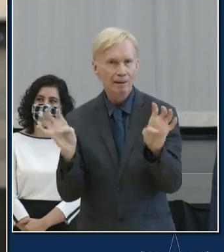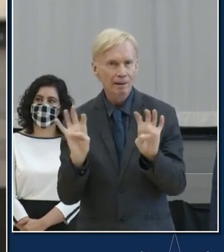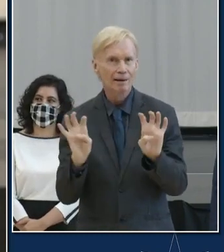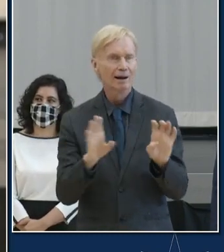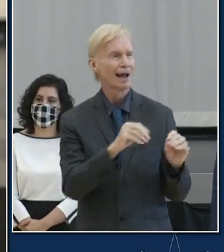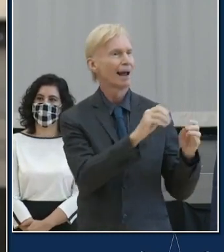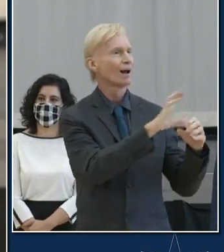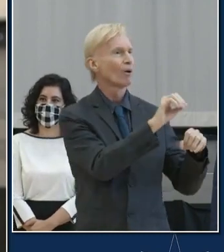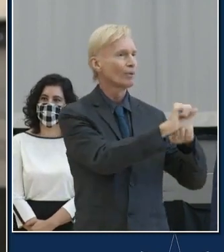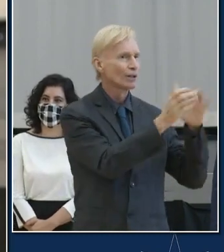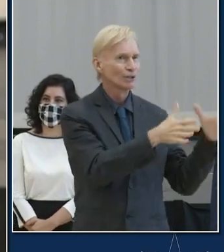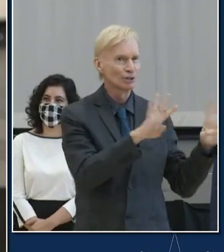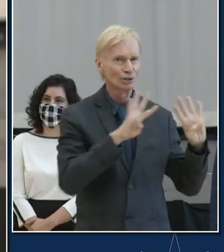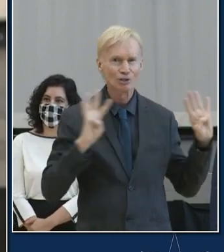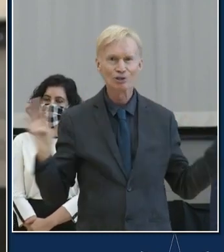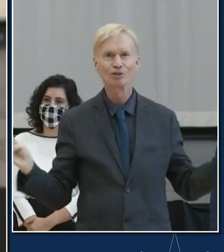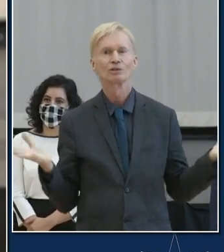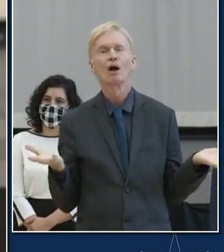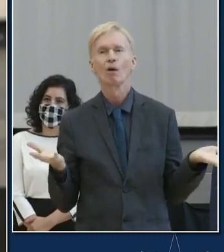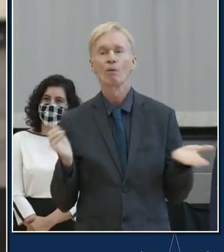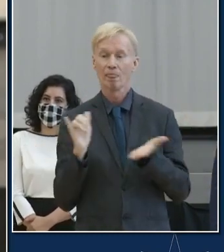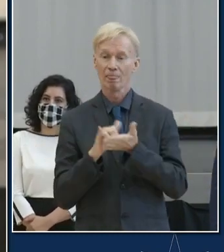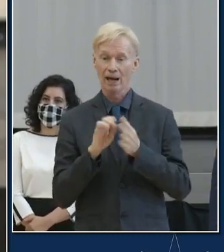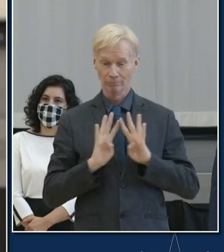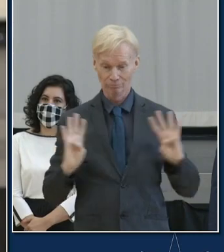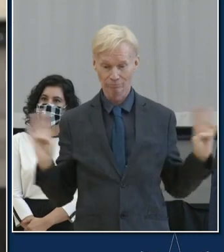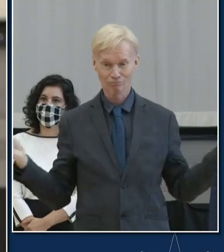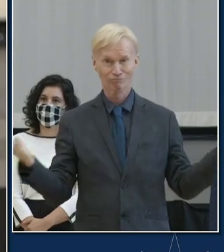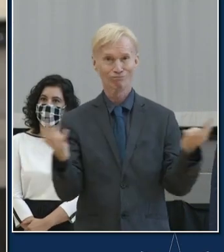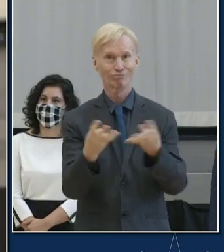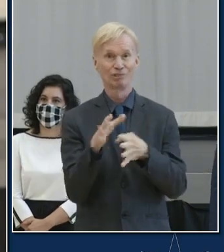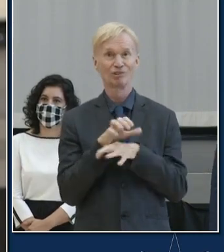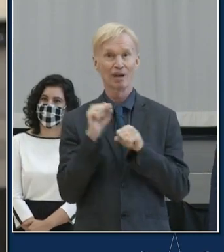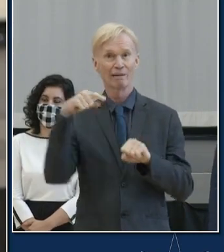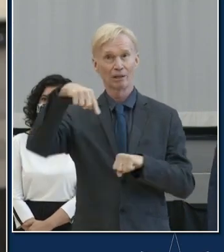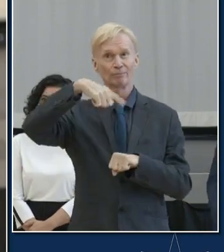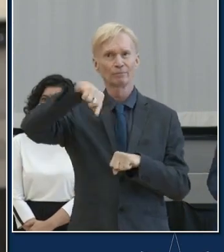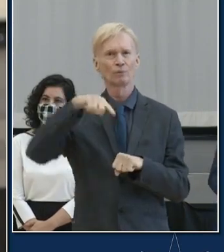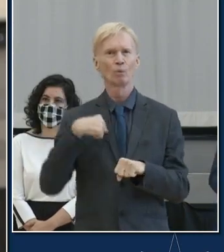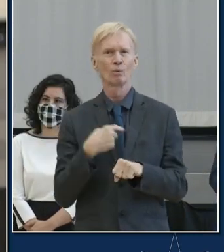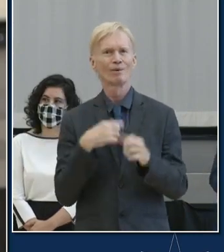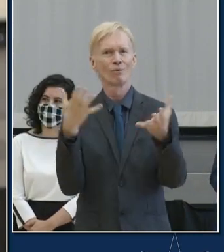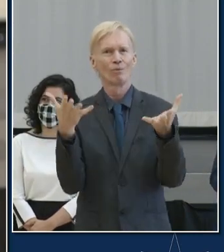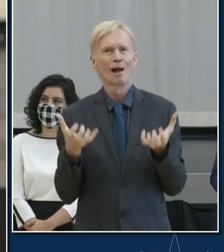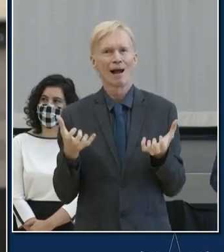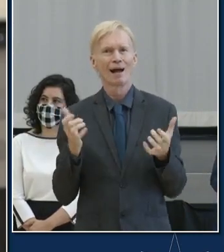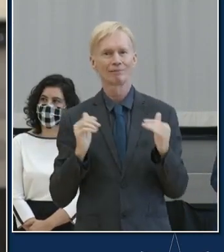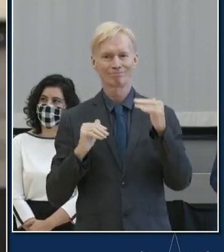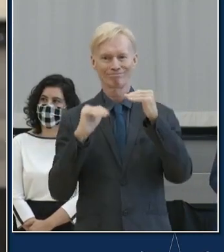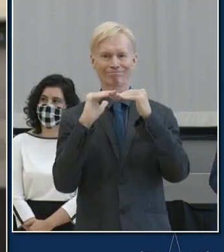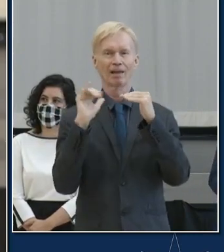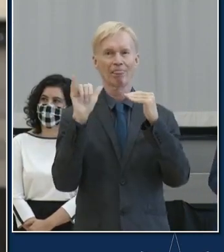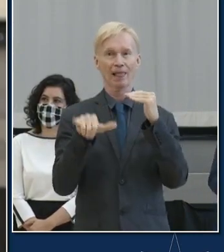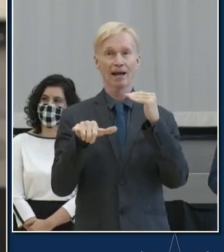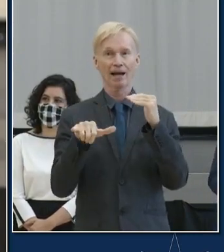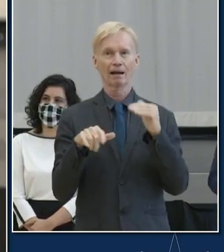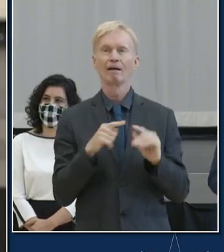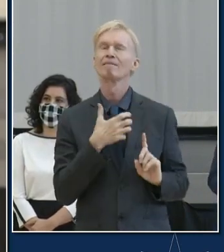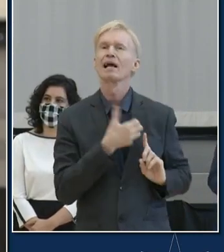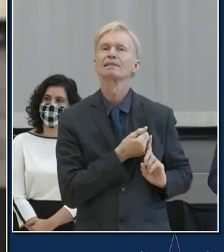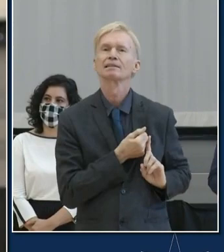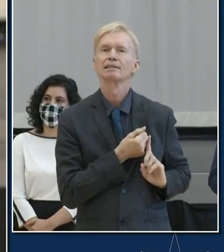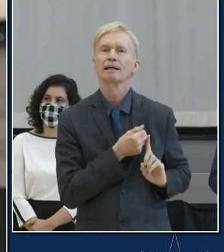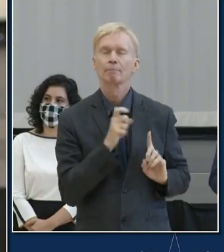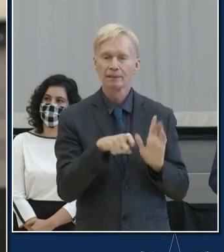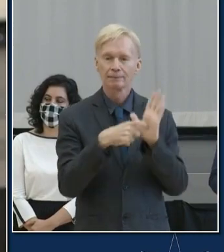their colleagues. So creating that safe workplace that I think we all want to get to, the vaccine has to